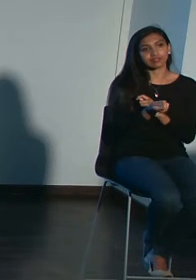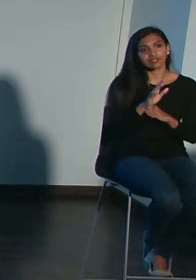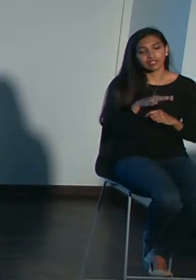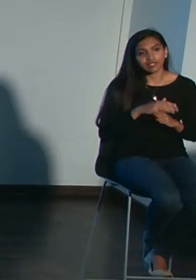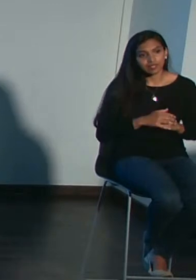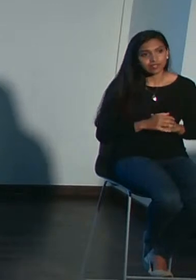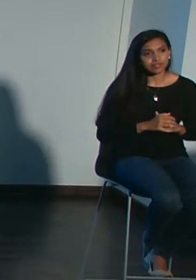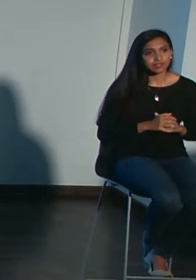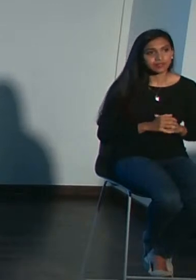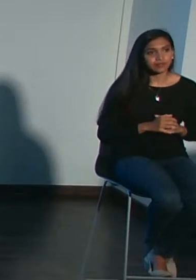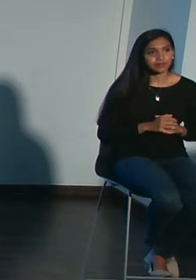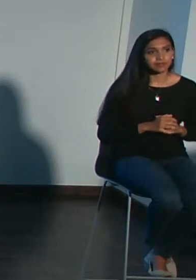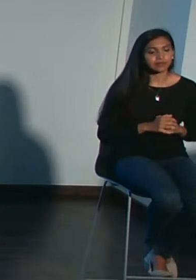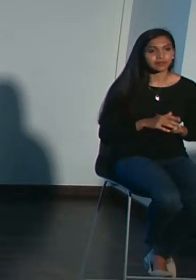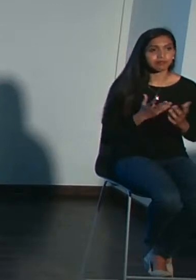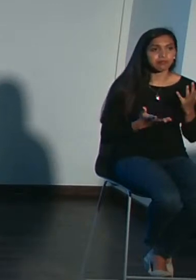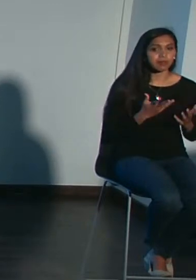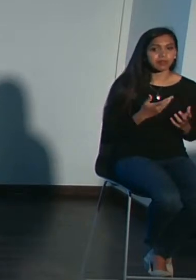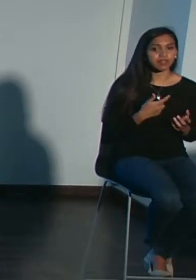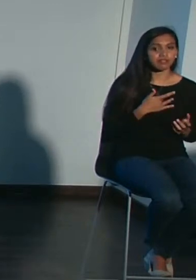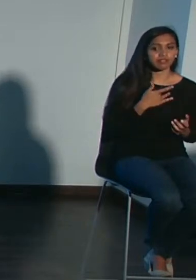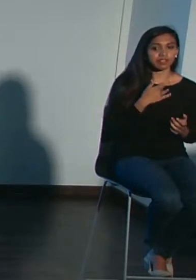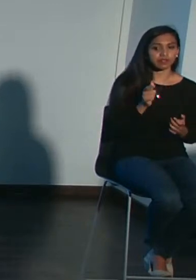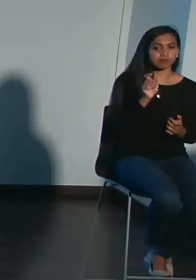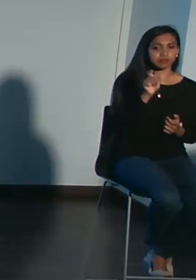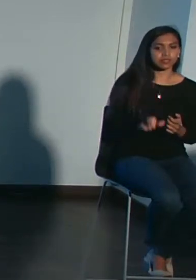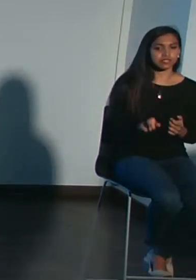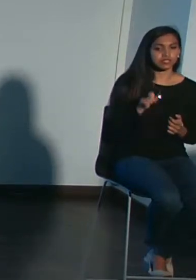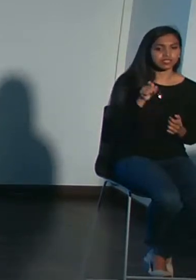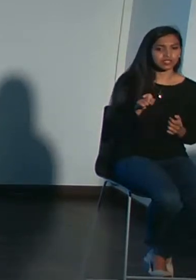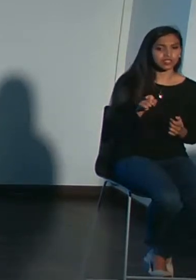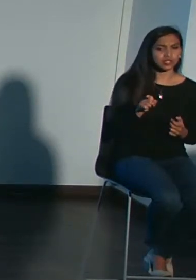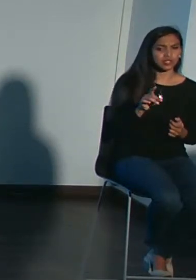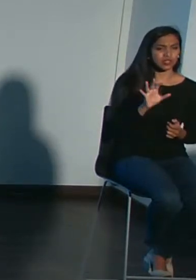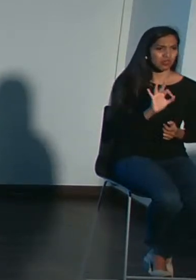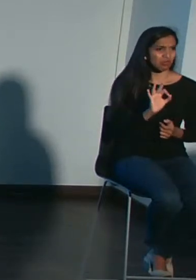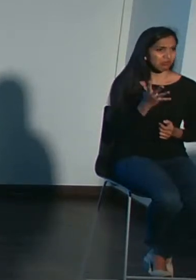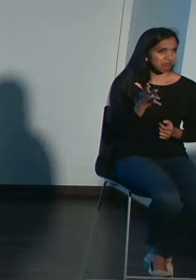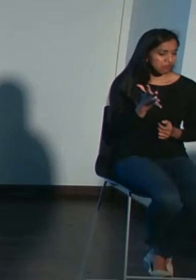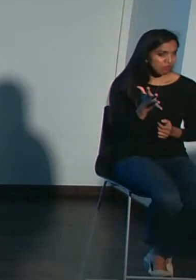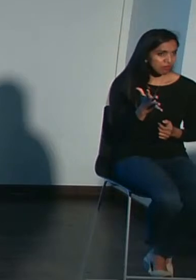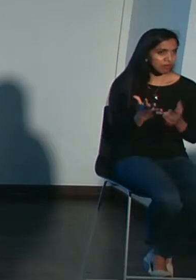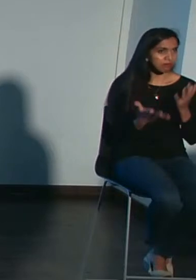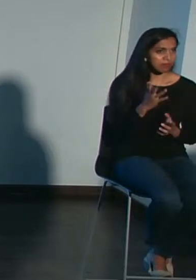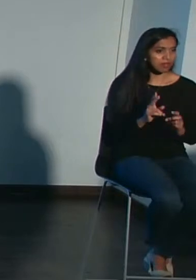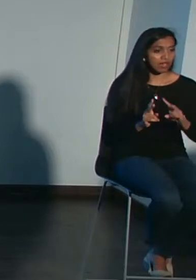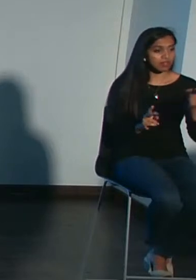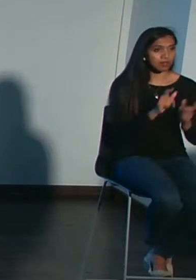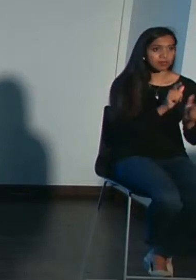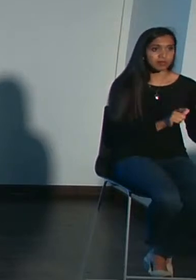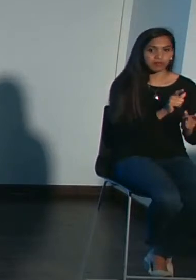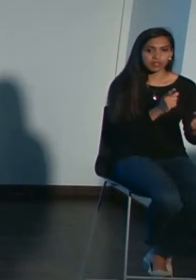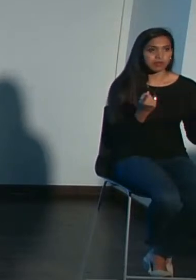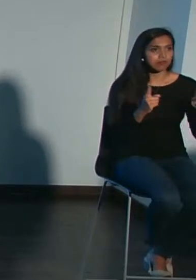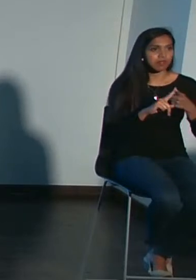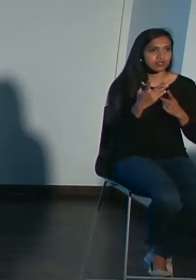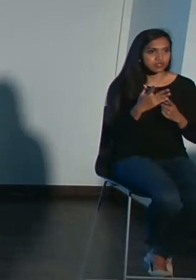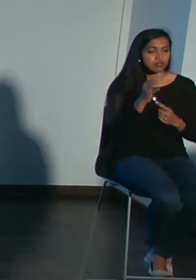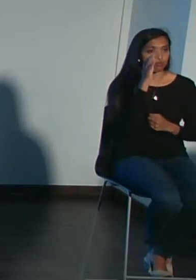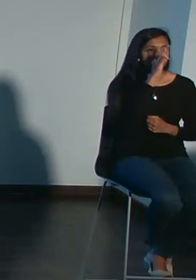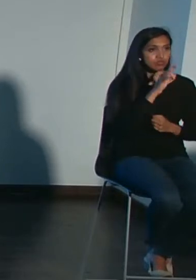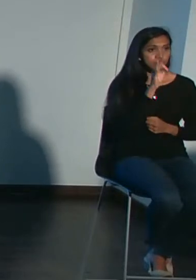it wasn't good for her, and neither may it be, good for other filmmakers, women